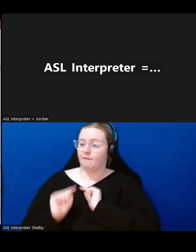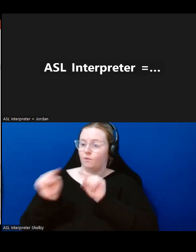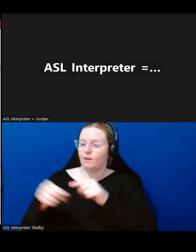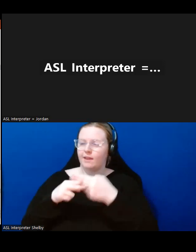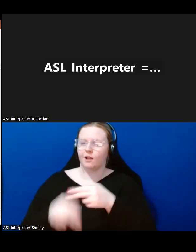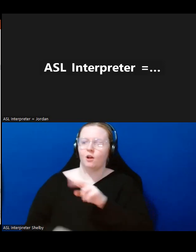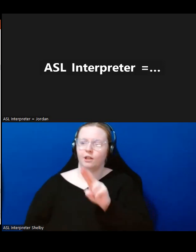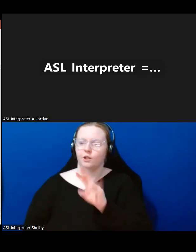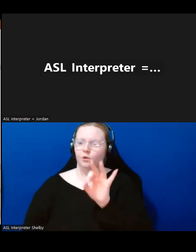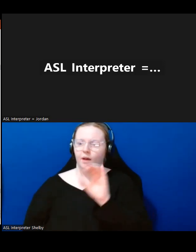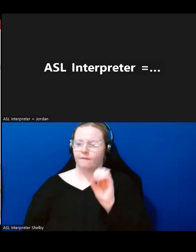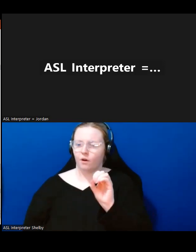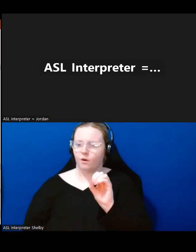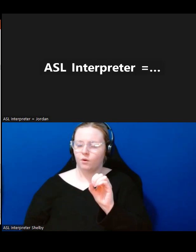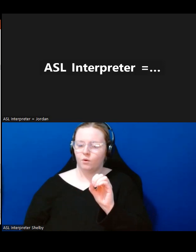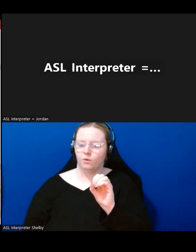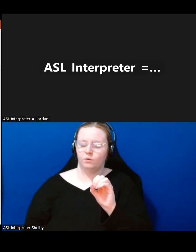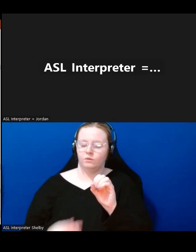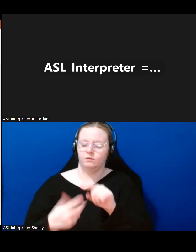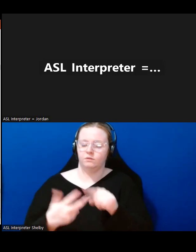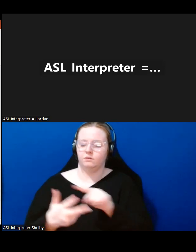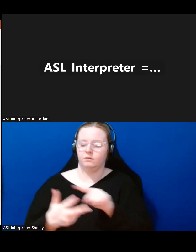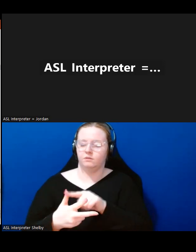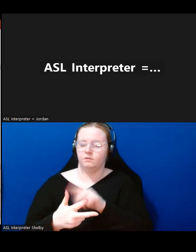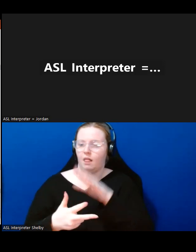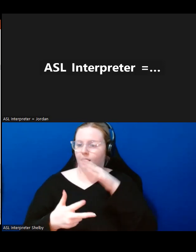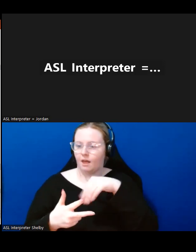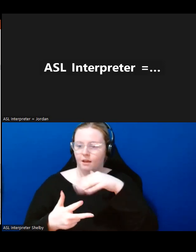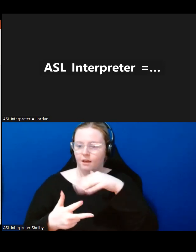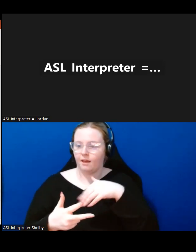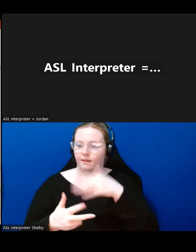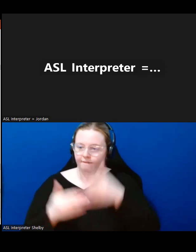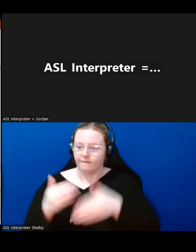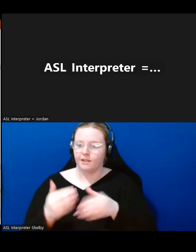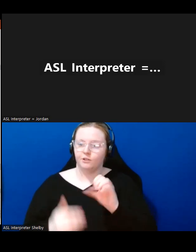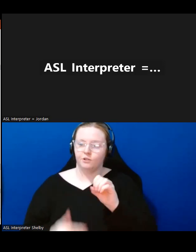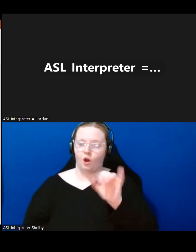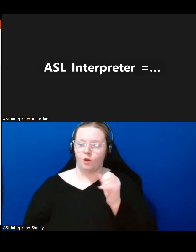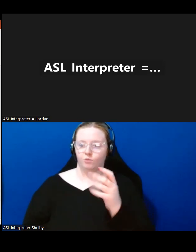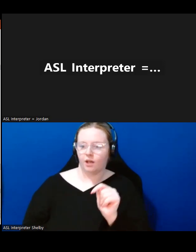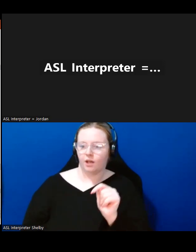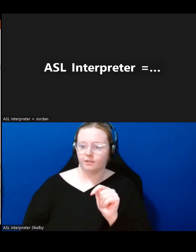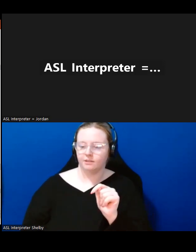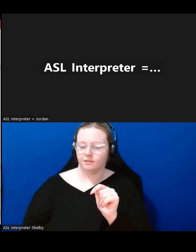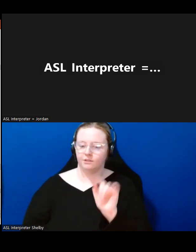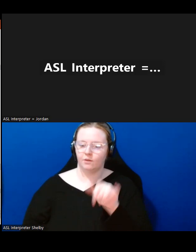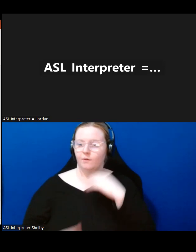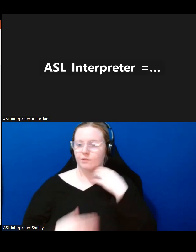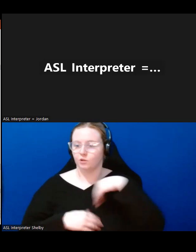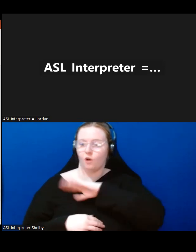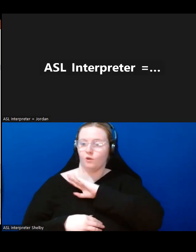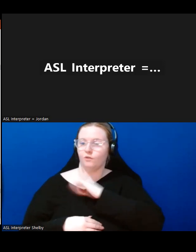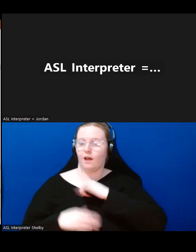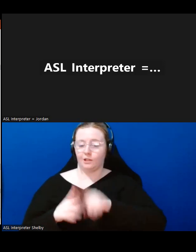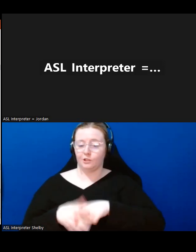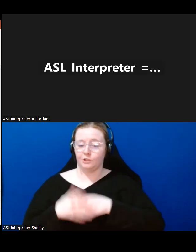UFO, an unfinished object. So it was a scarf that I started when my son was 2 and he's now